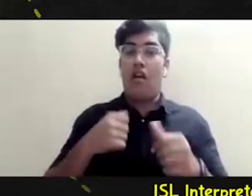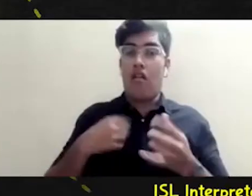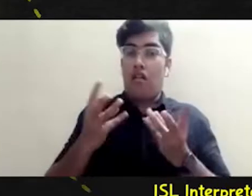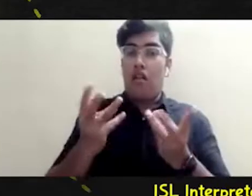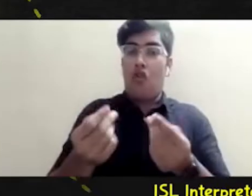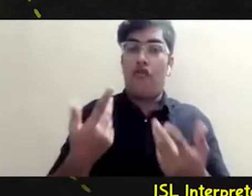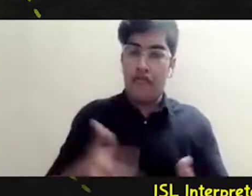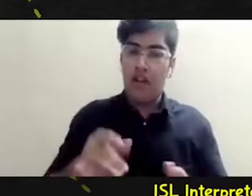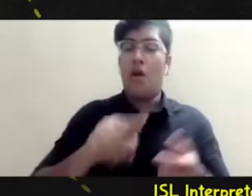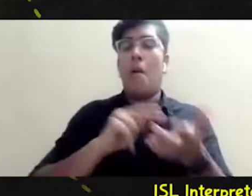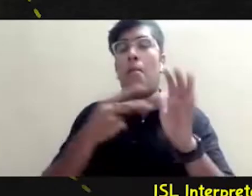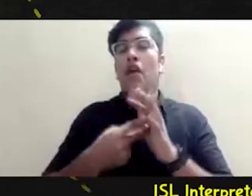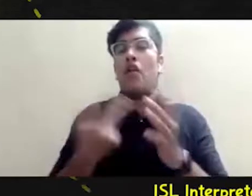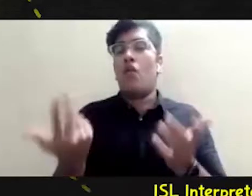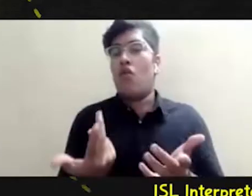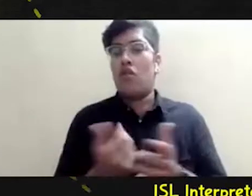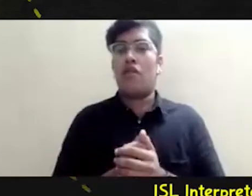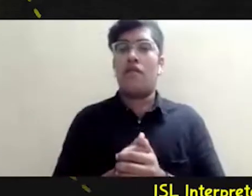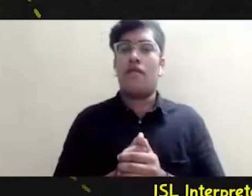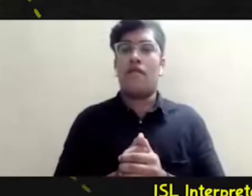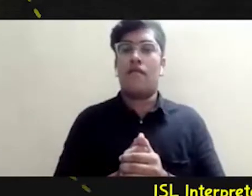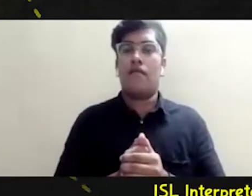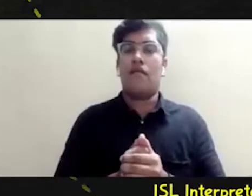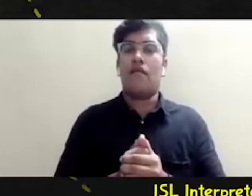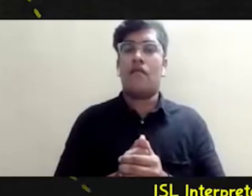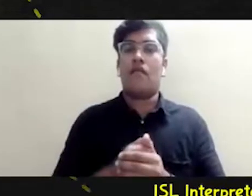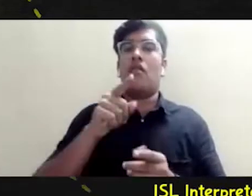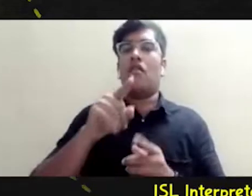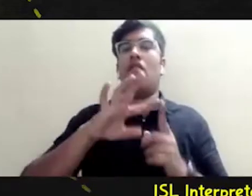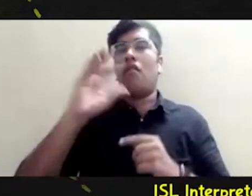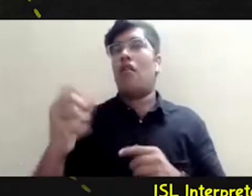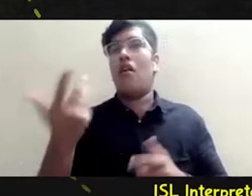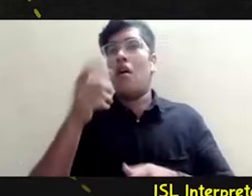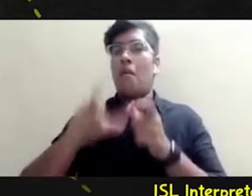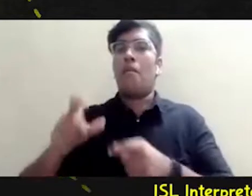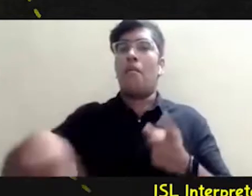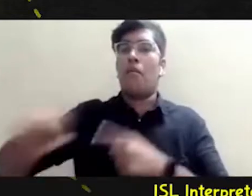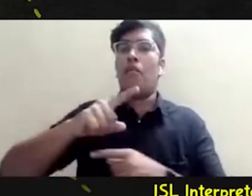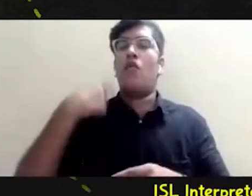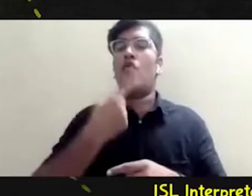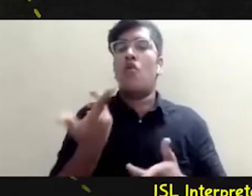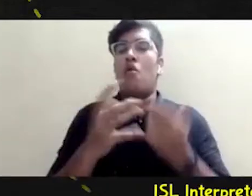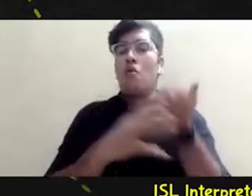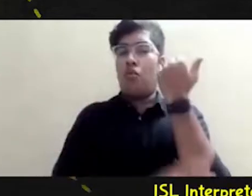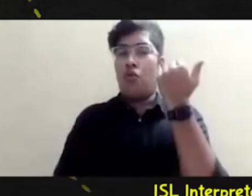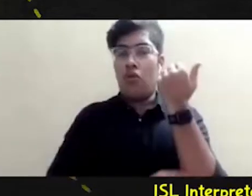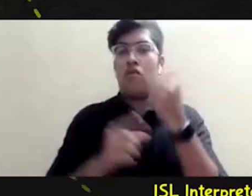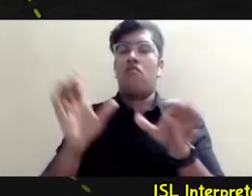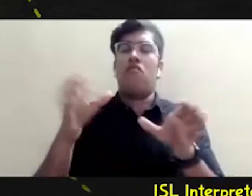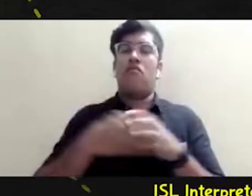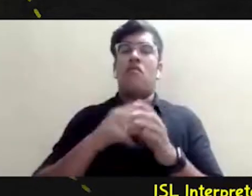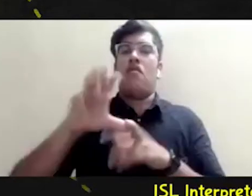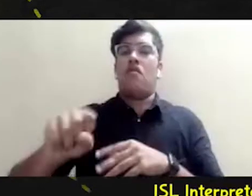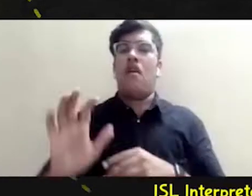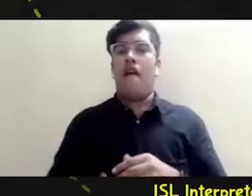they're acknowledging the existence of supposedly some form of perversion. Okay? To me, it feels more perverse